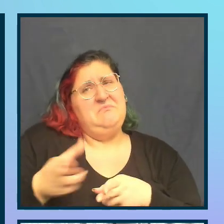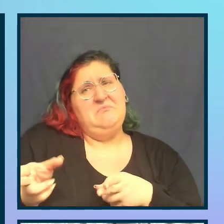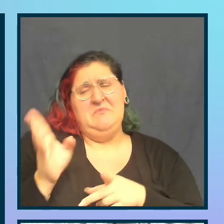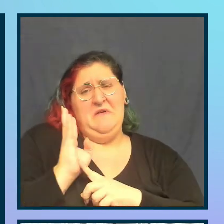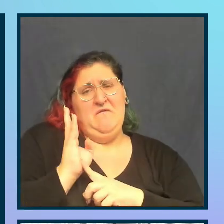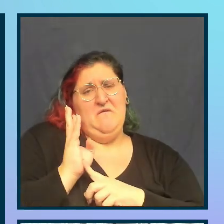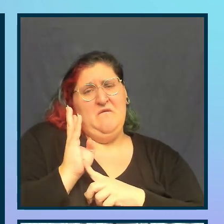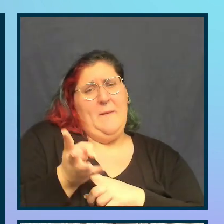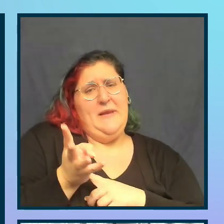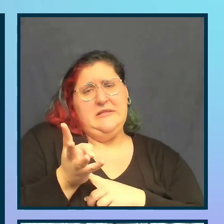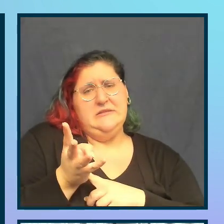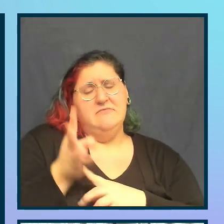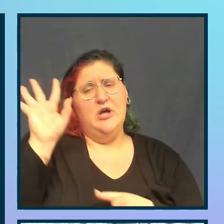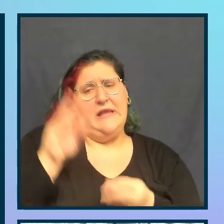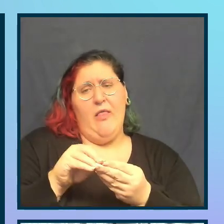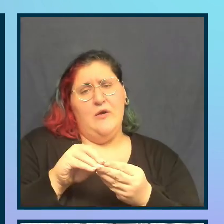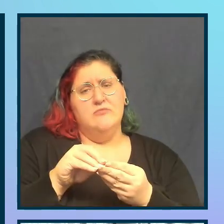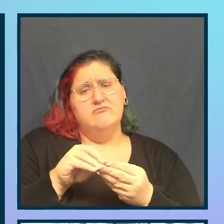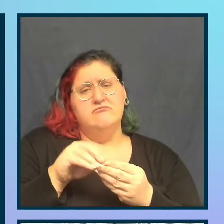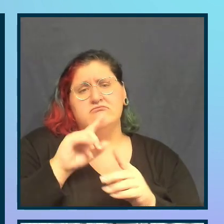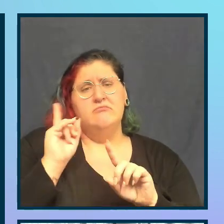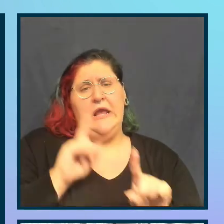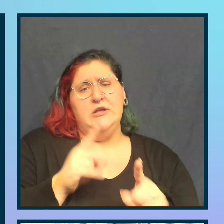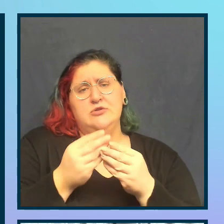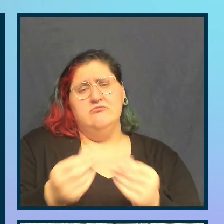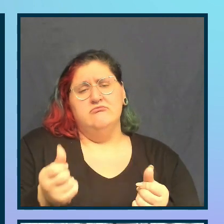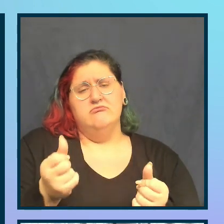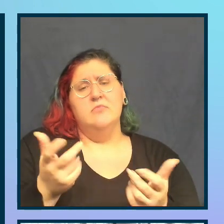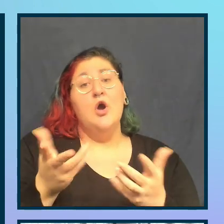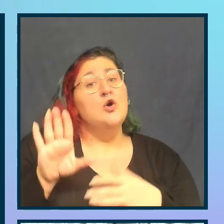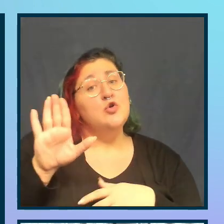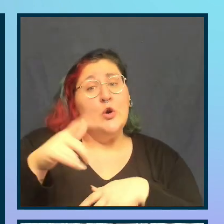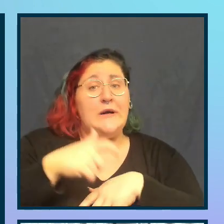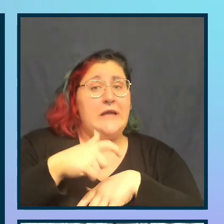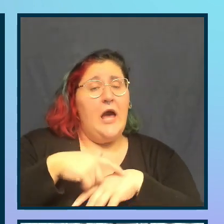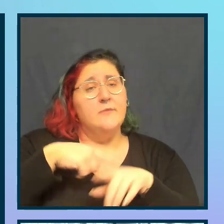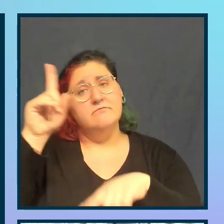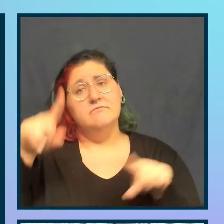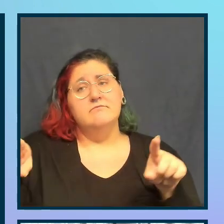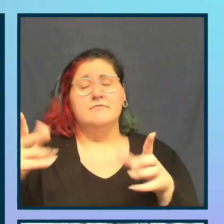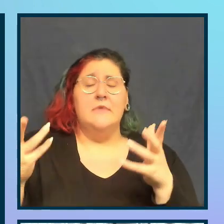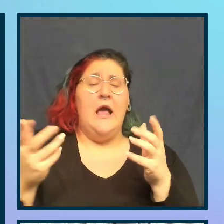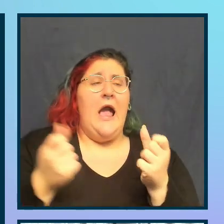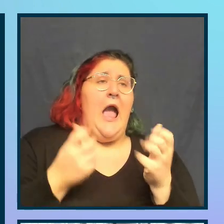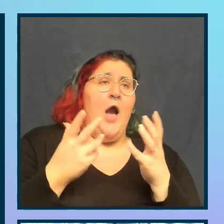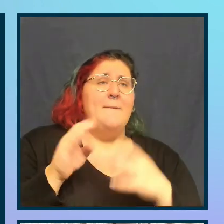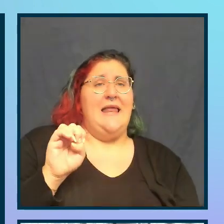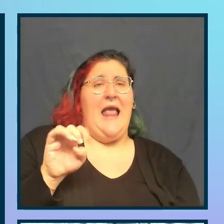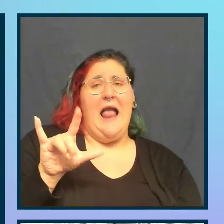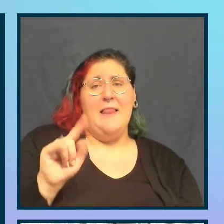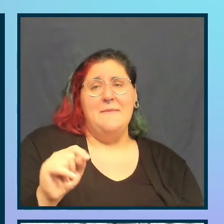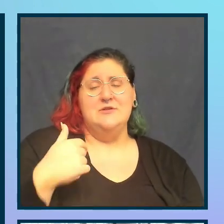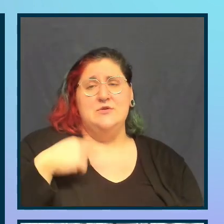about four minutes to answer the questions for this page. Obviously your time will vary based off the number of elements that you have. But even